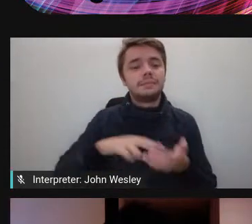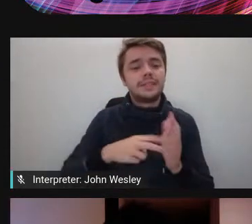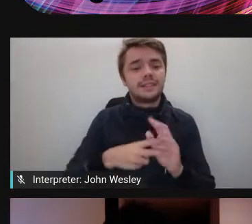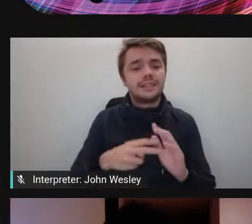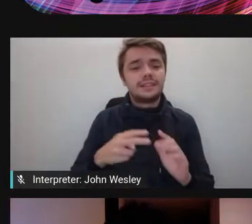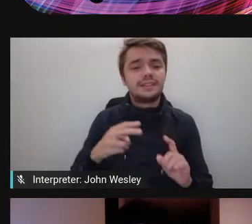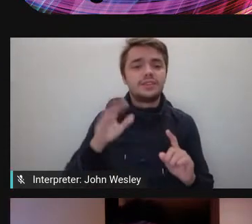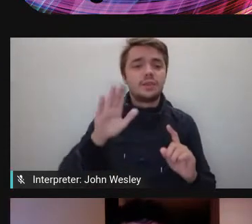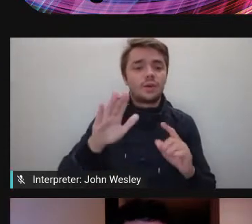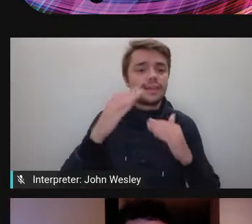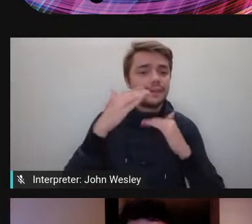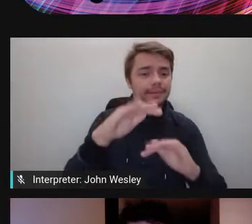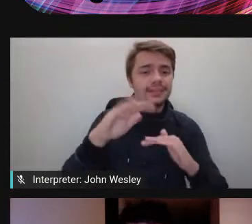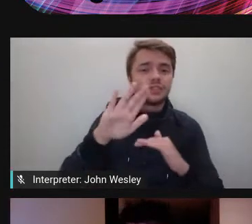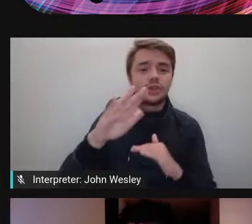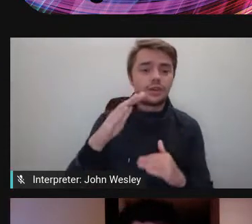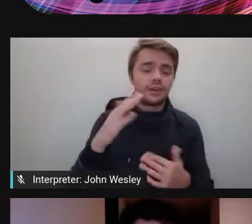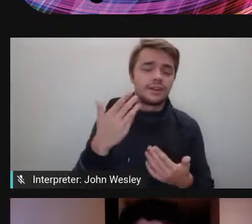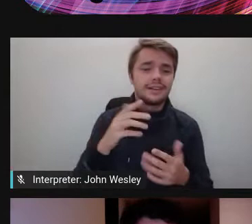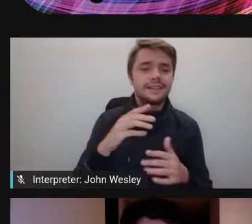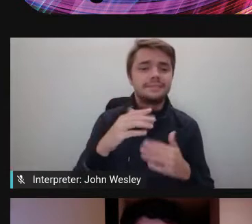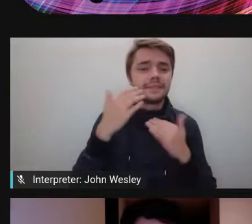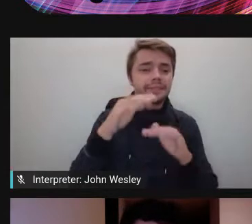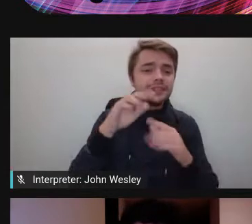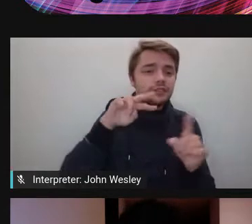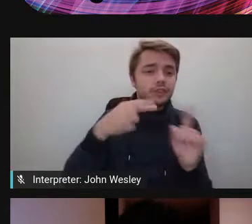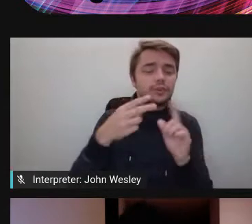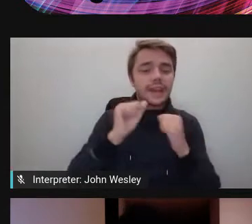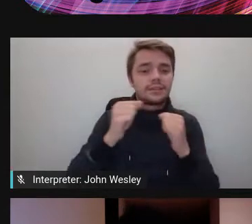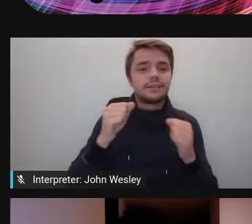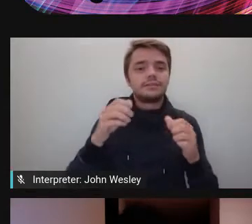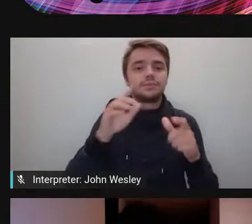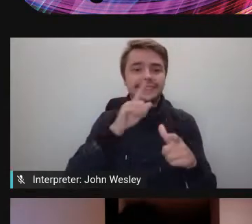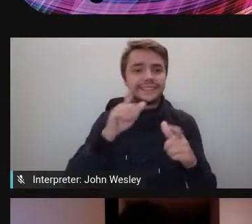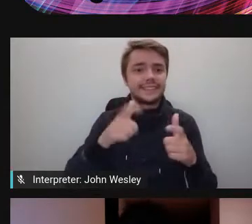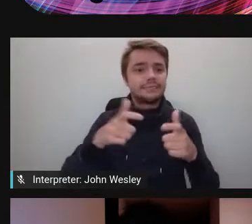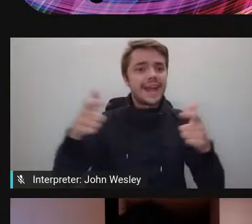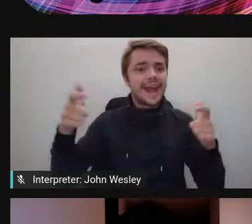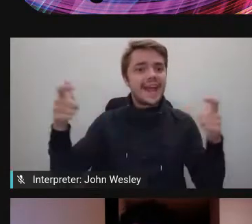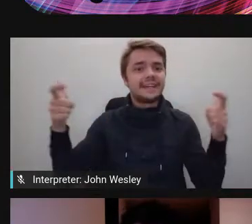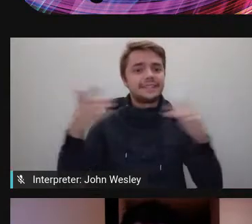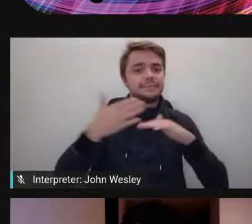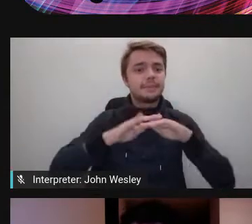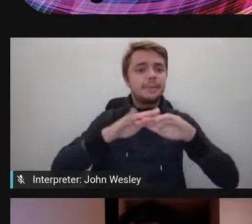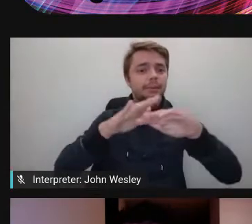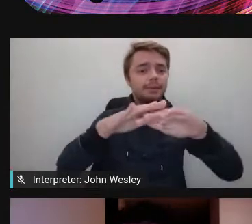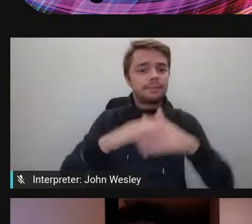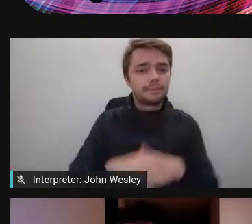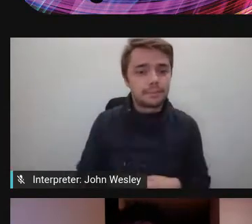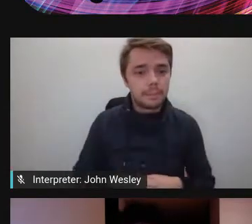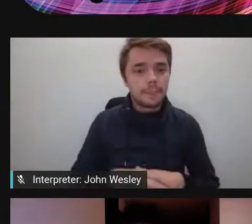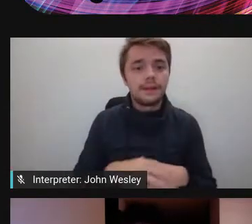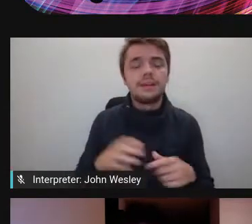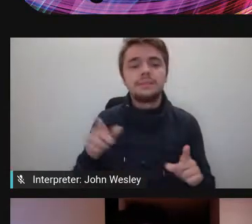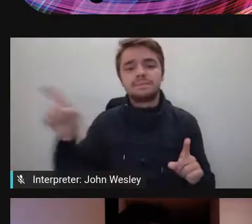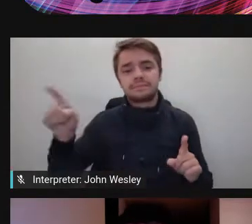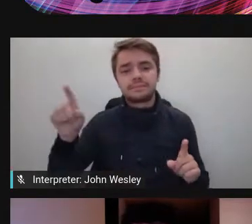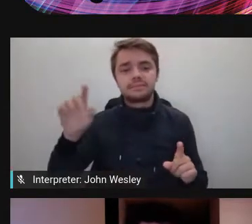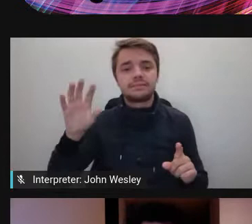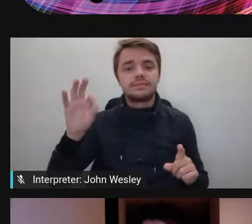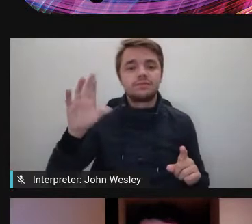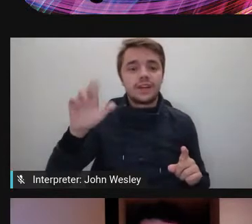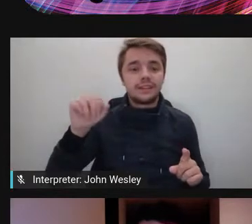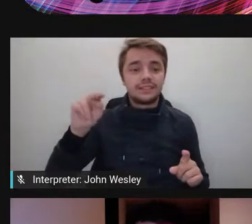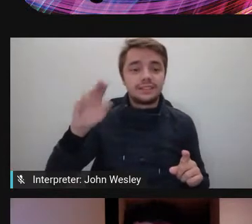limits and to start filming in the country I grew up. They grew up in New York, where they have a